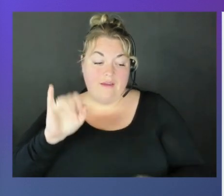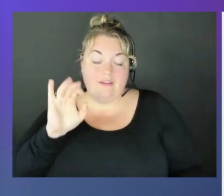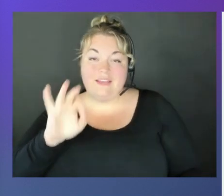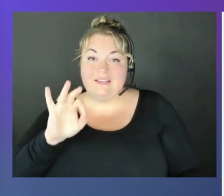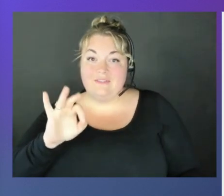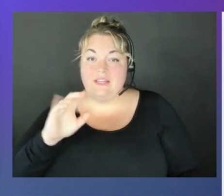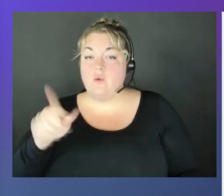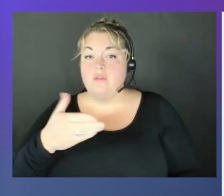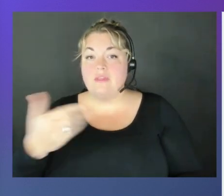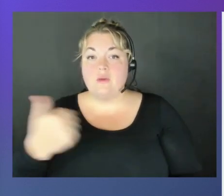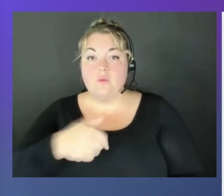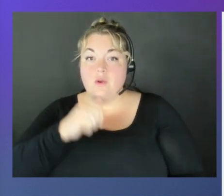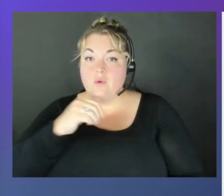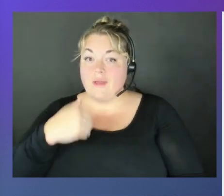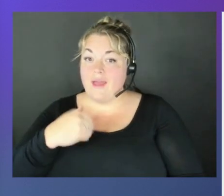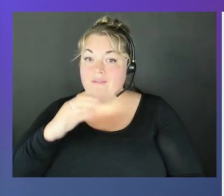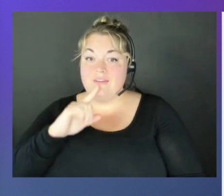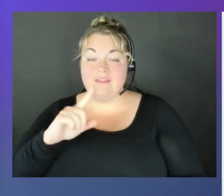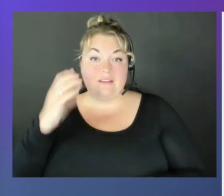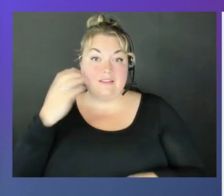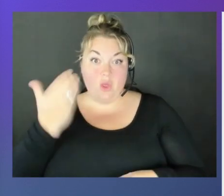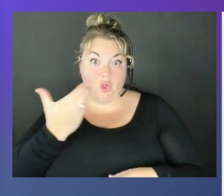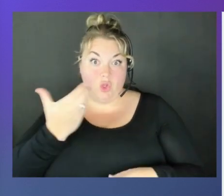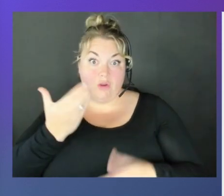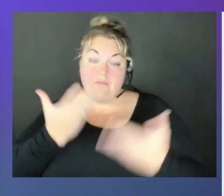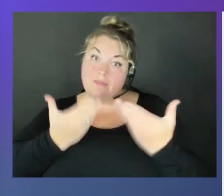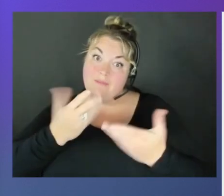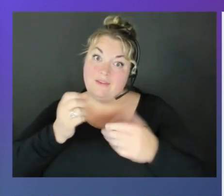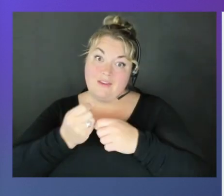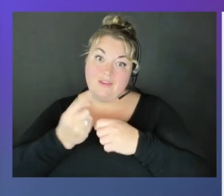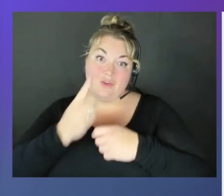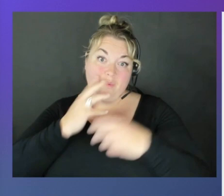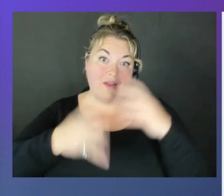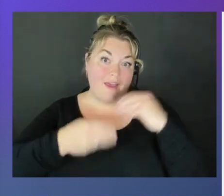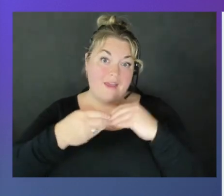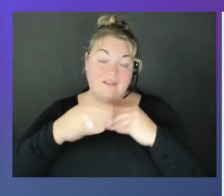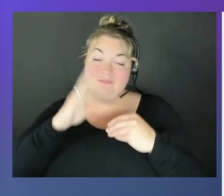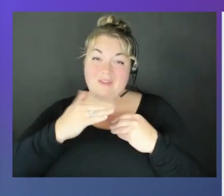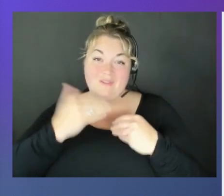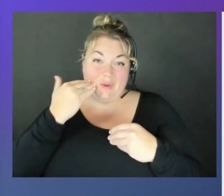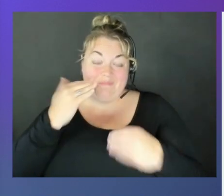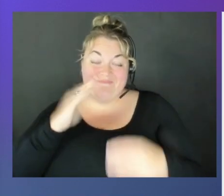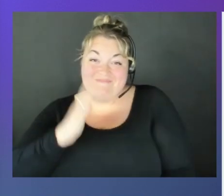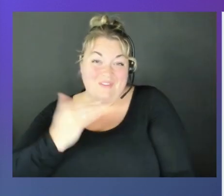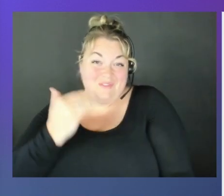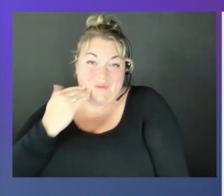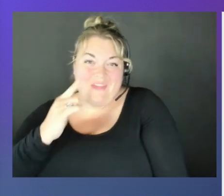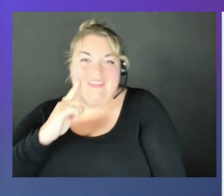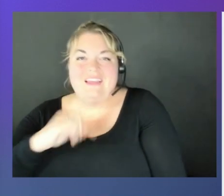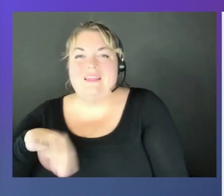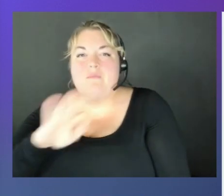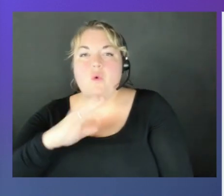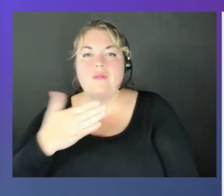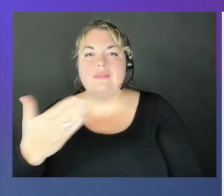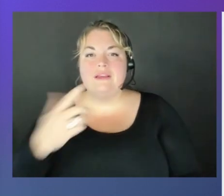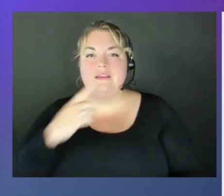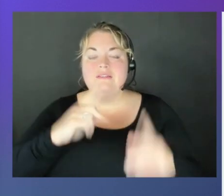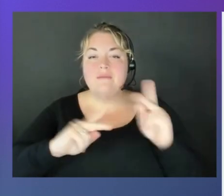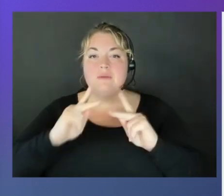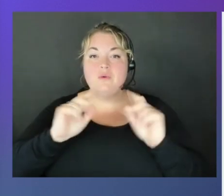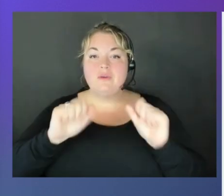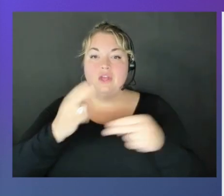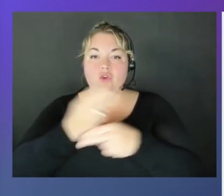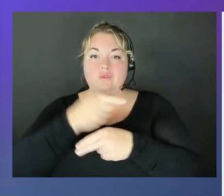is cellular. And who knows? Maybe next year we might add cellular. You never know. You never know. I think the important thing is that people can use this in the